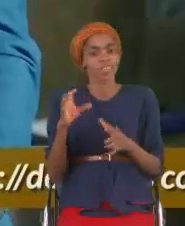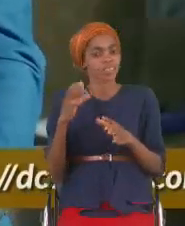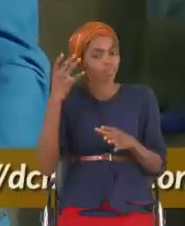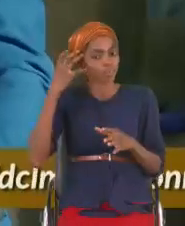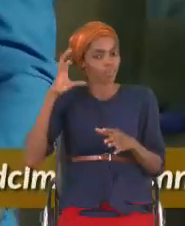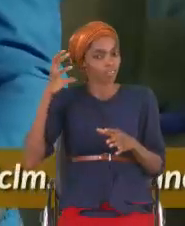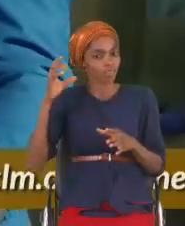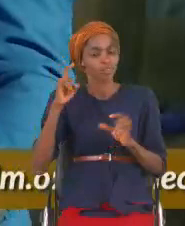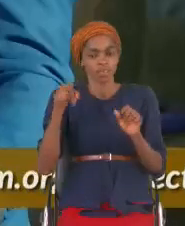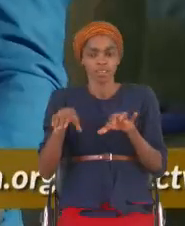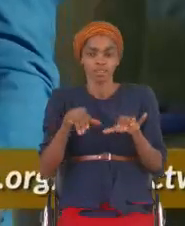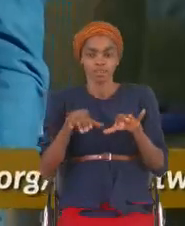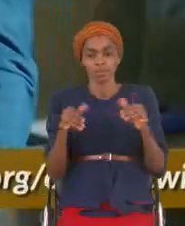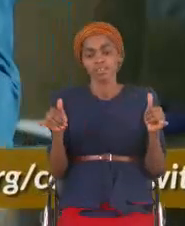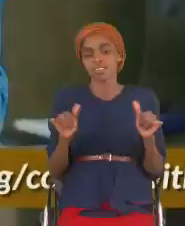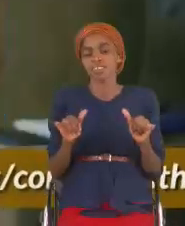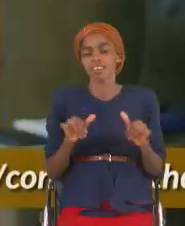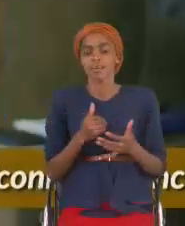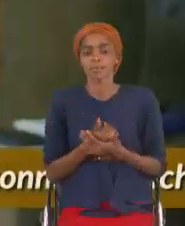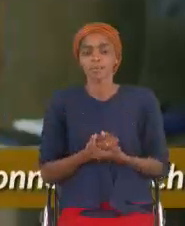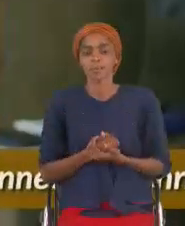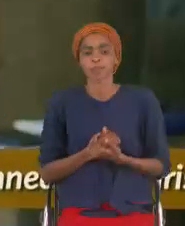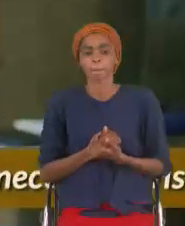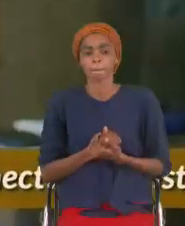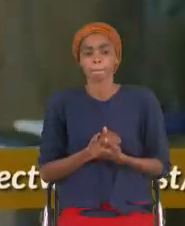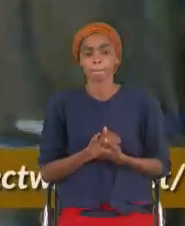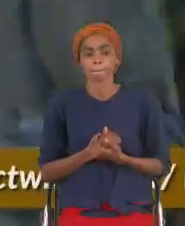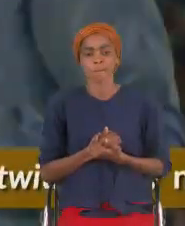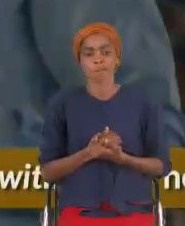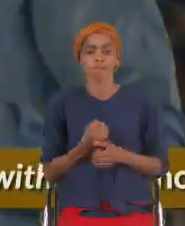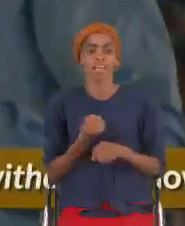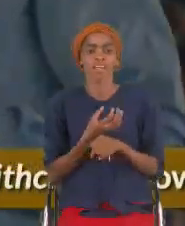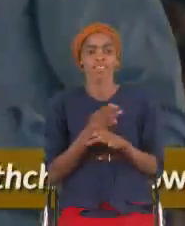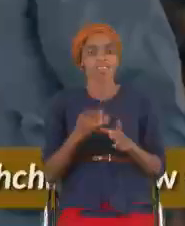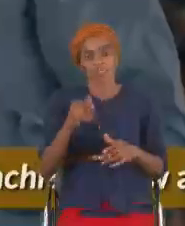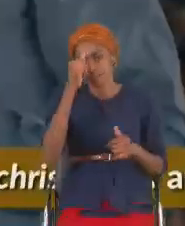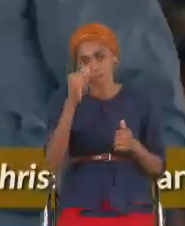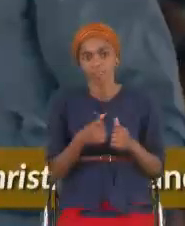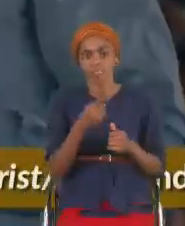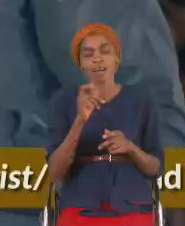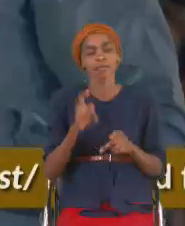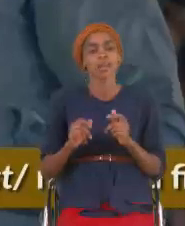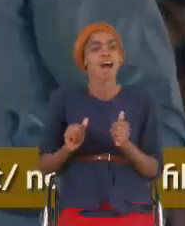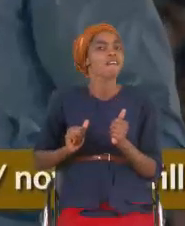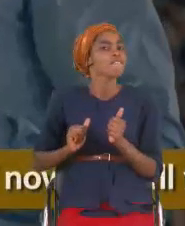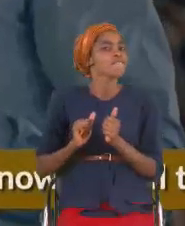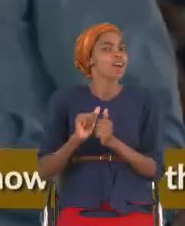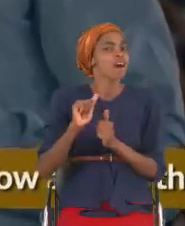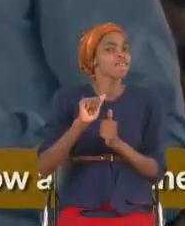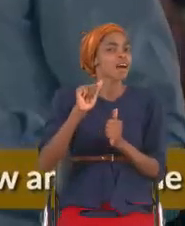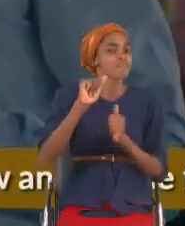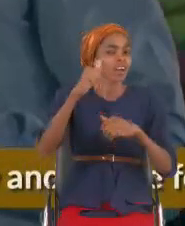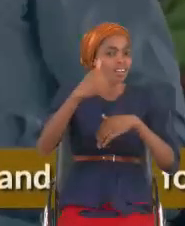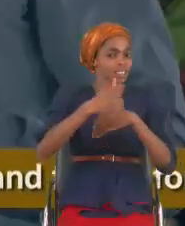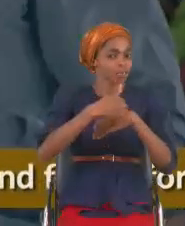thing. Please, counselors, remember there are people far to the back. And there are people at the